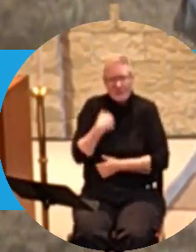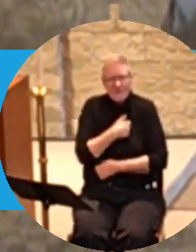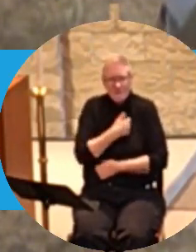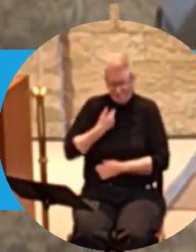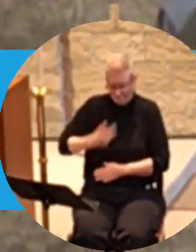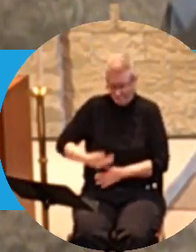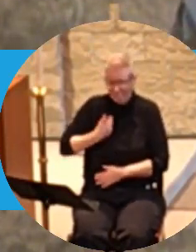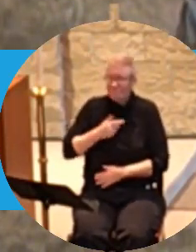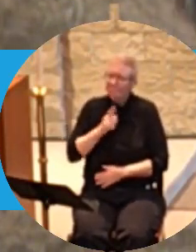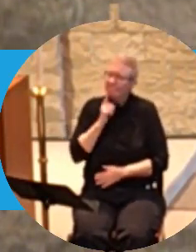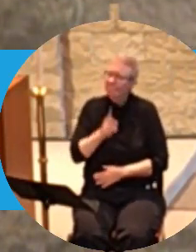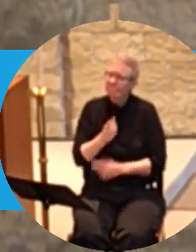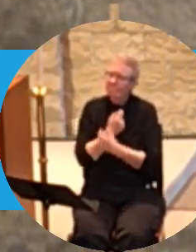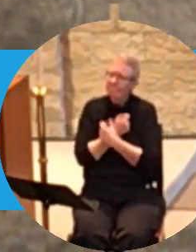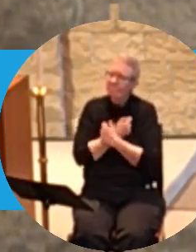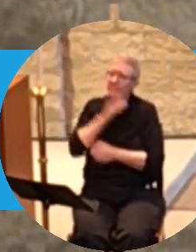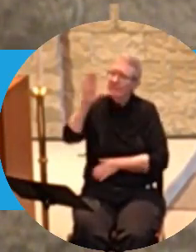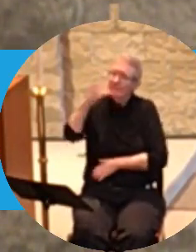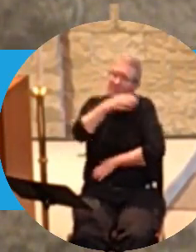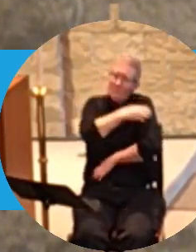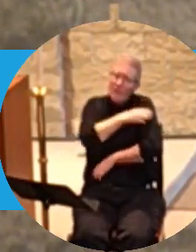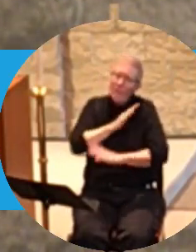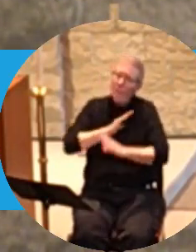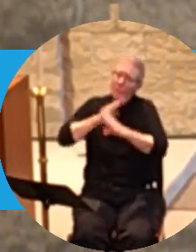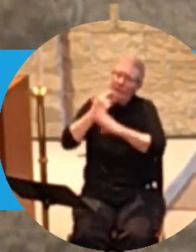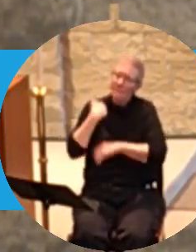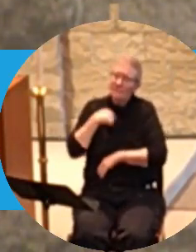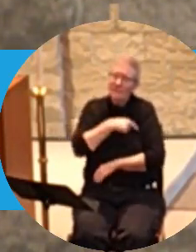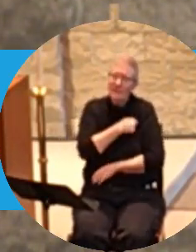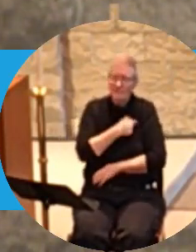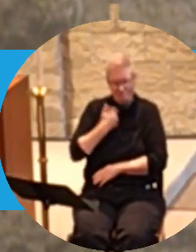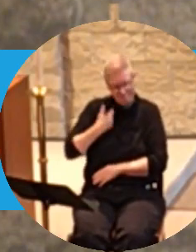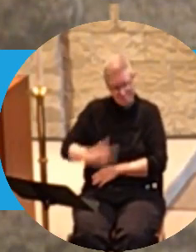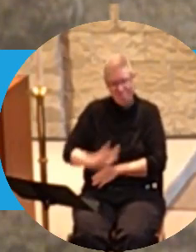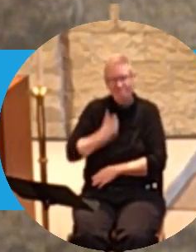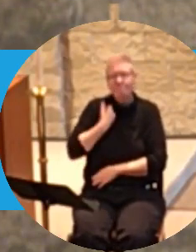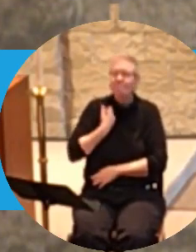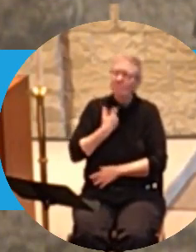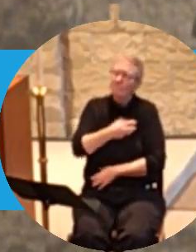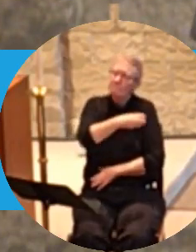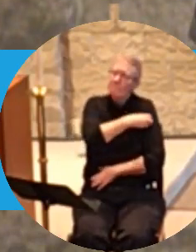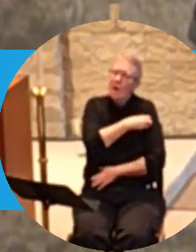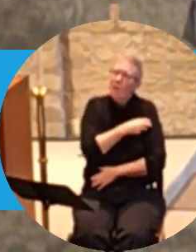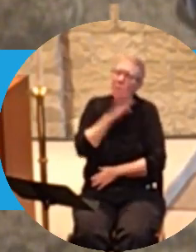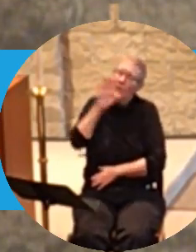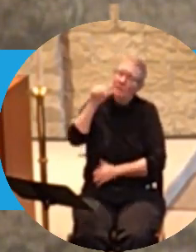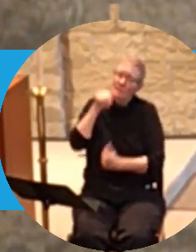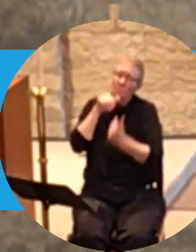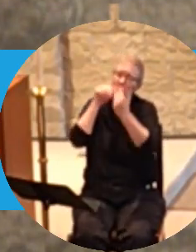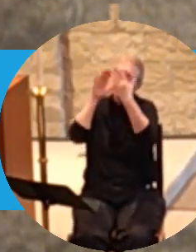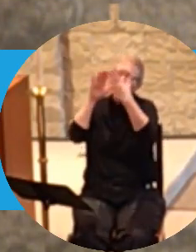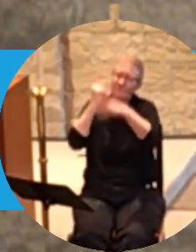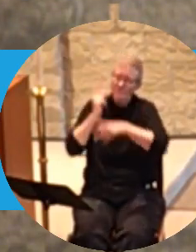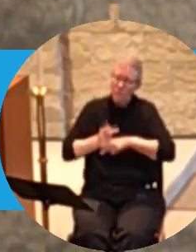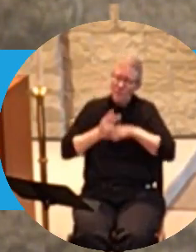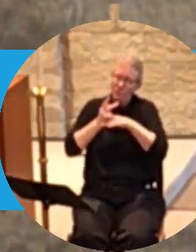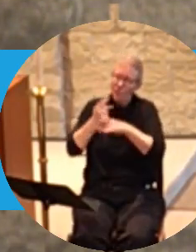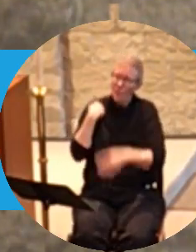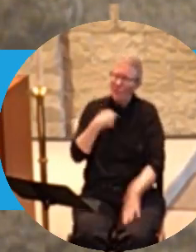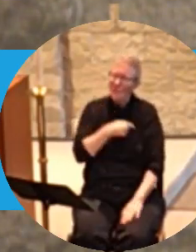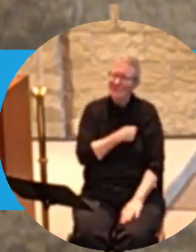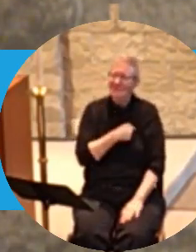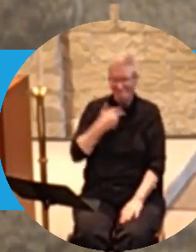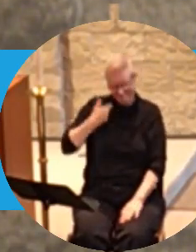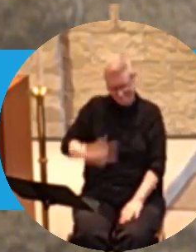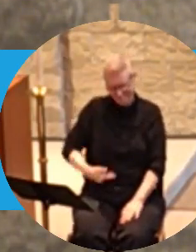of God protects us. I am power. The presence of God watches over us. I am